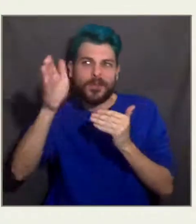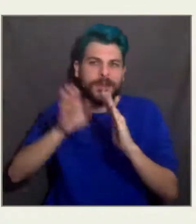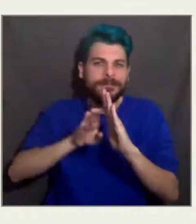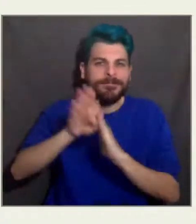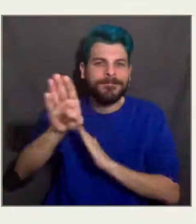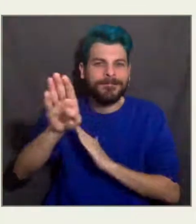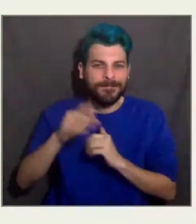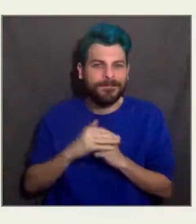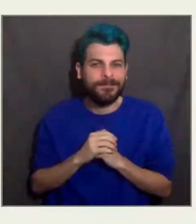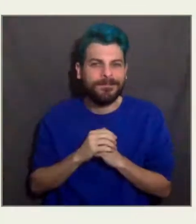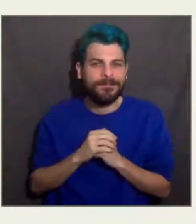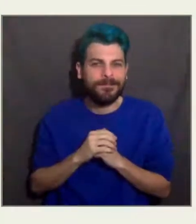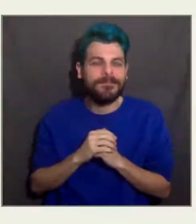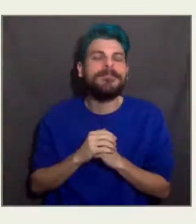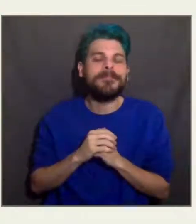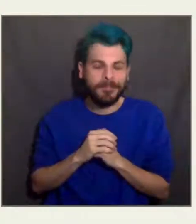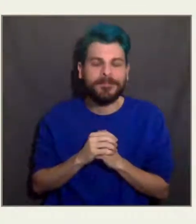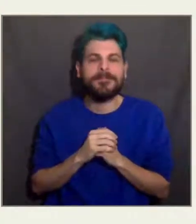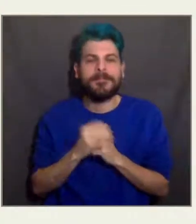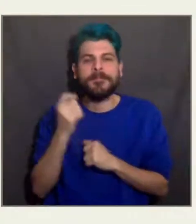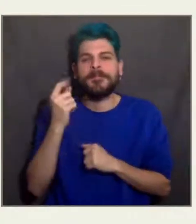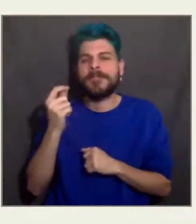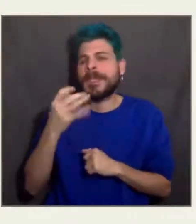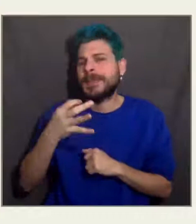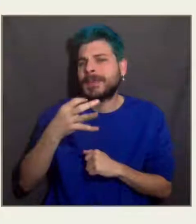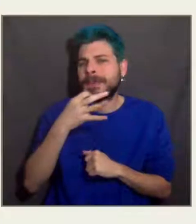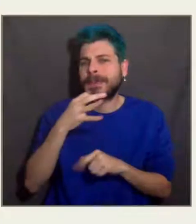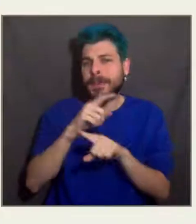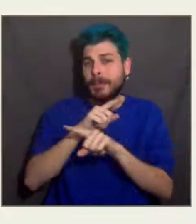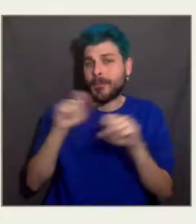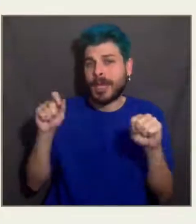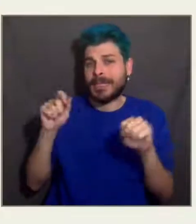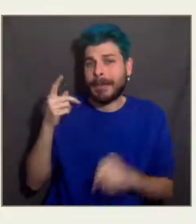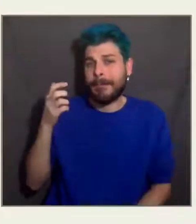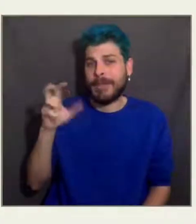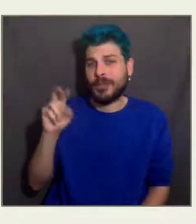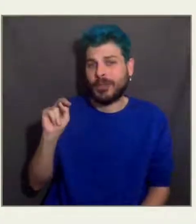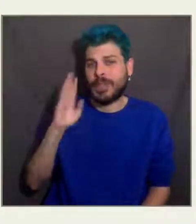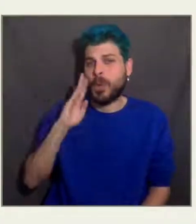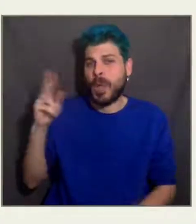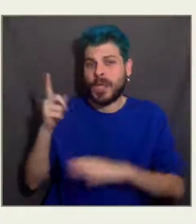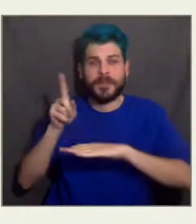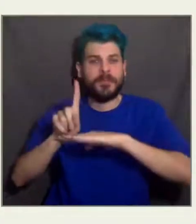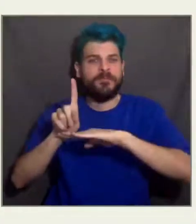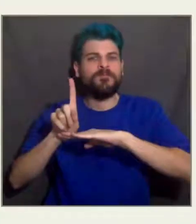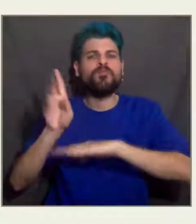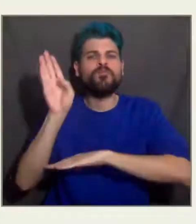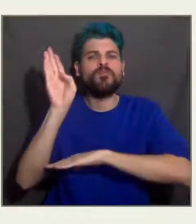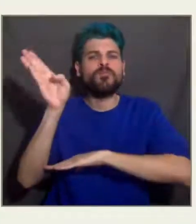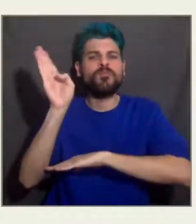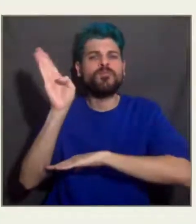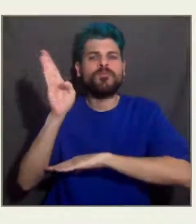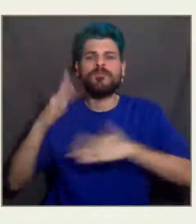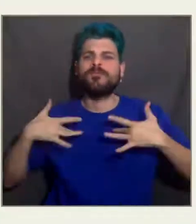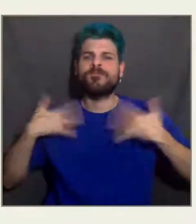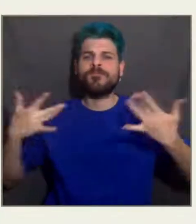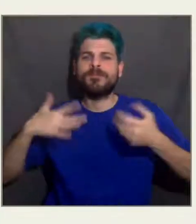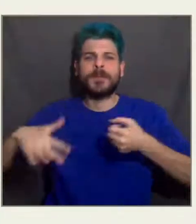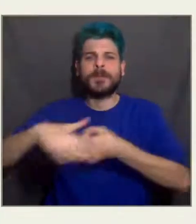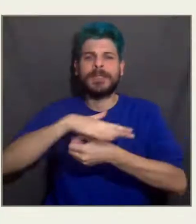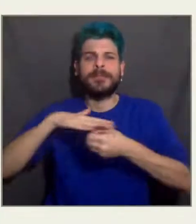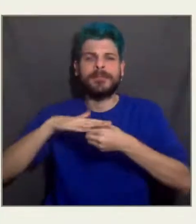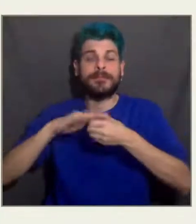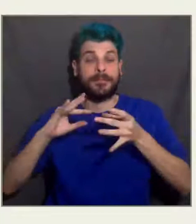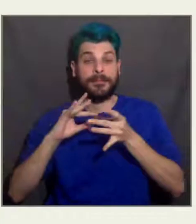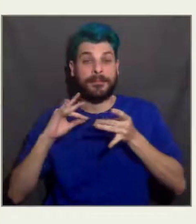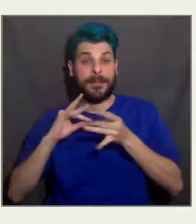In a moment, Metro Council President Peterson will present her State of the Region address. After her remarks, Marcus Monday